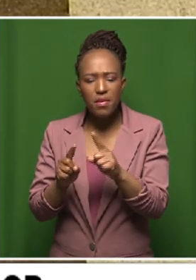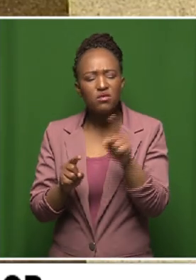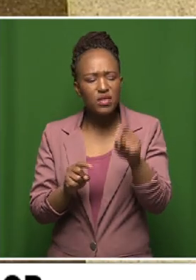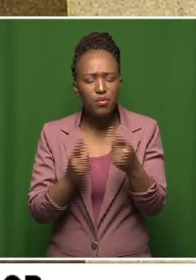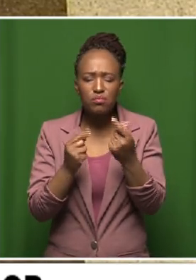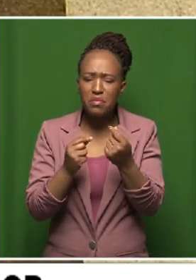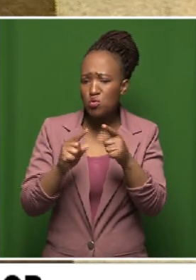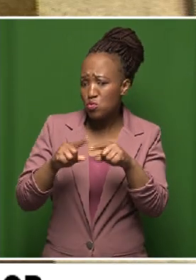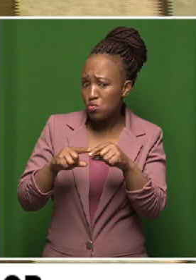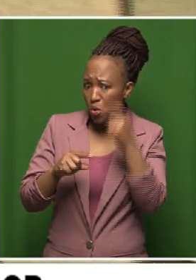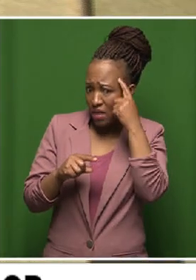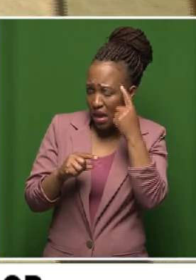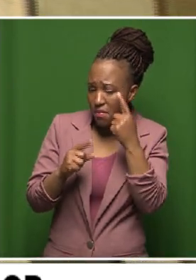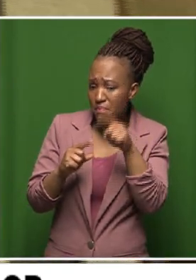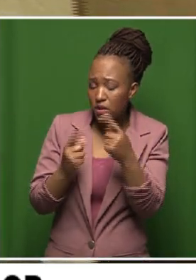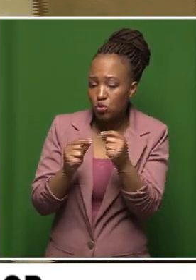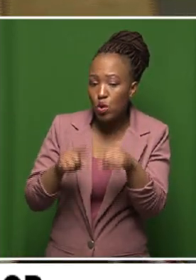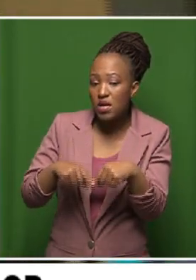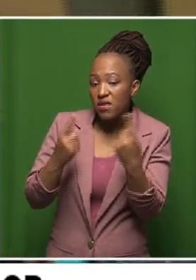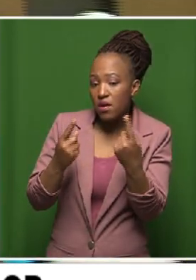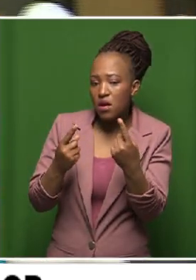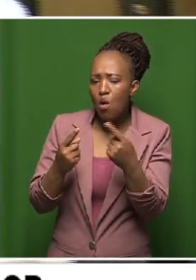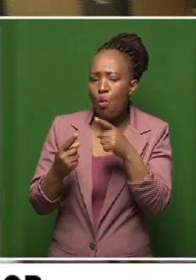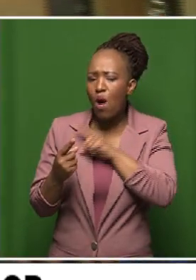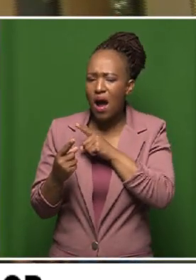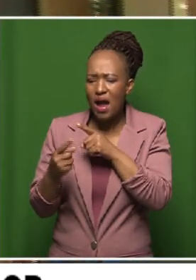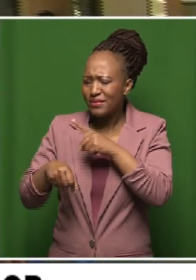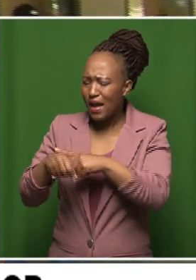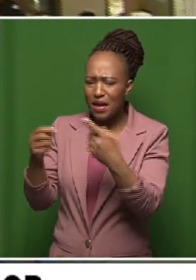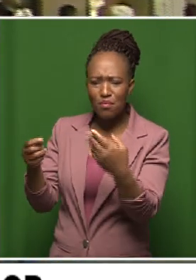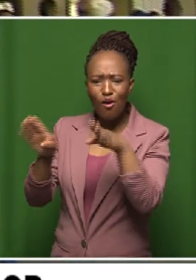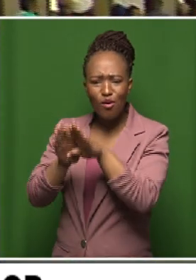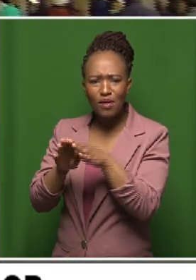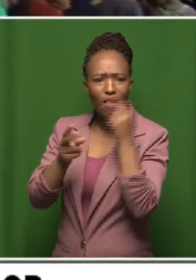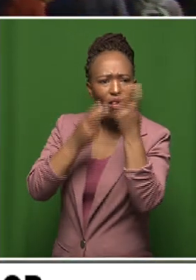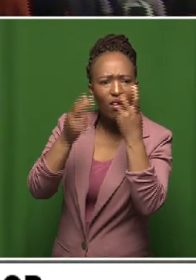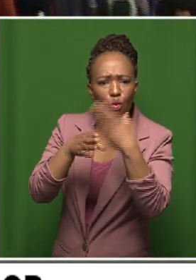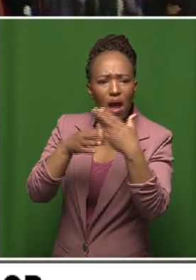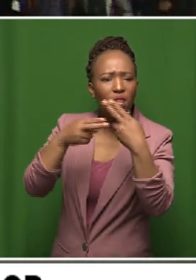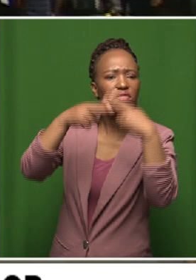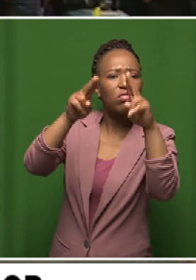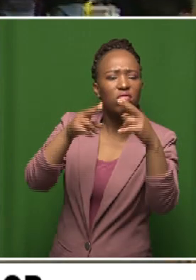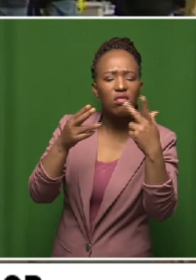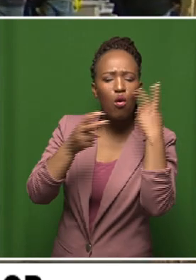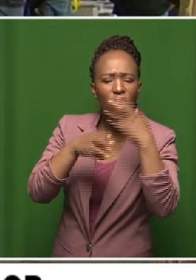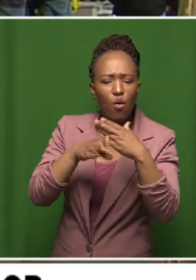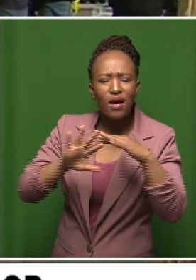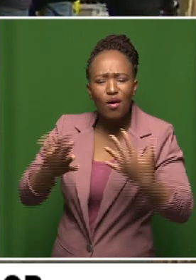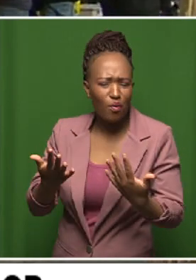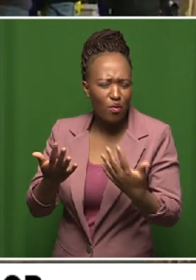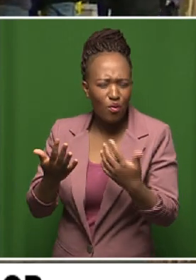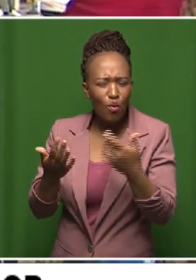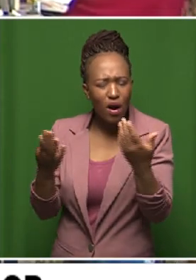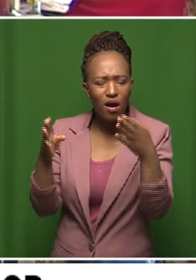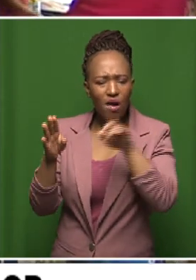different way this time? Because nobody could be looking for jobs during a lockdown. I mean, it was a lockdown. So, you know, was it a little bit sneaky